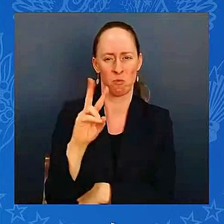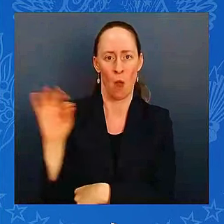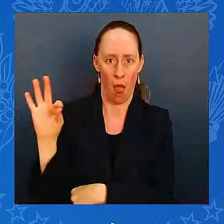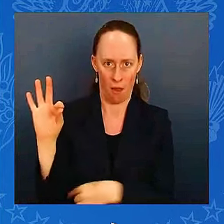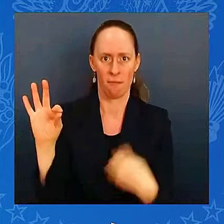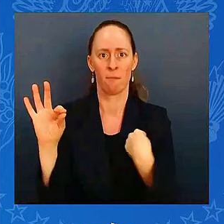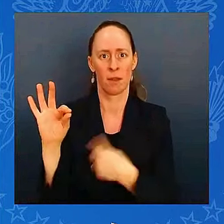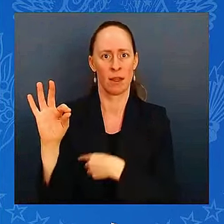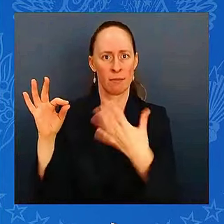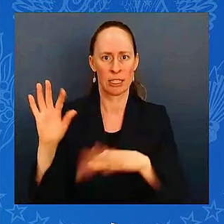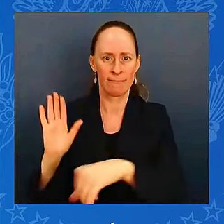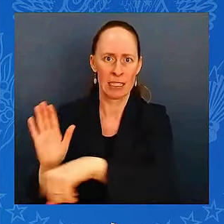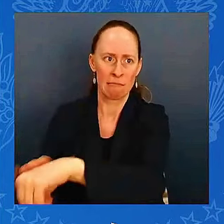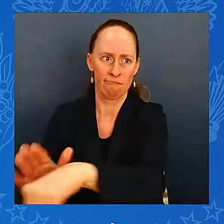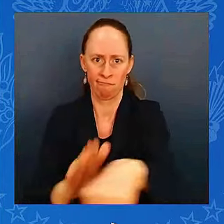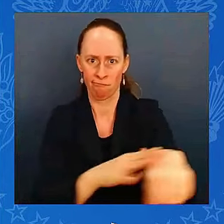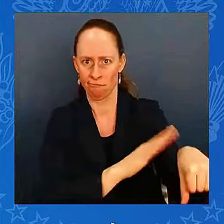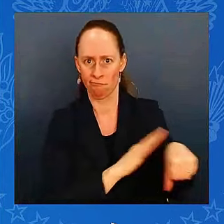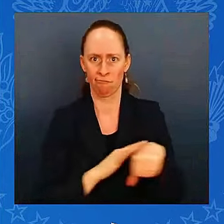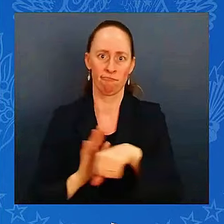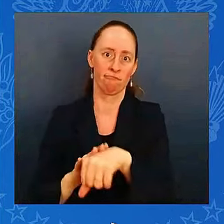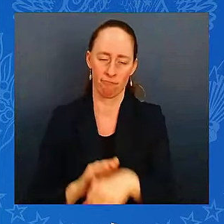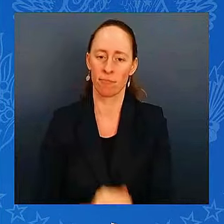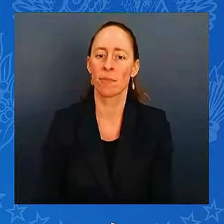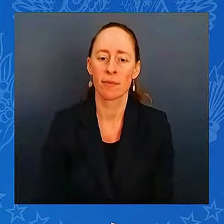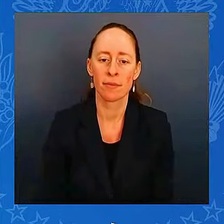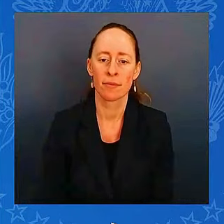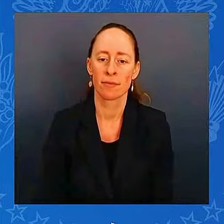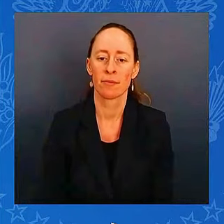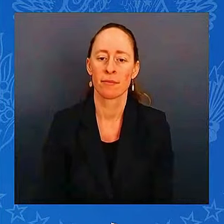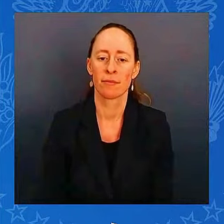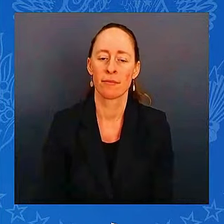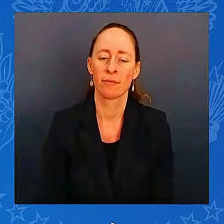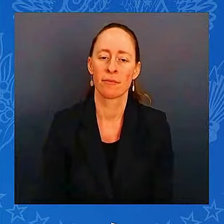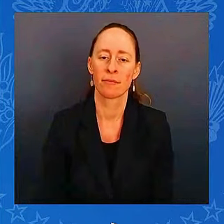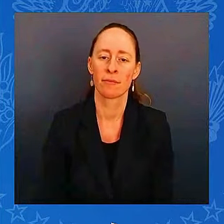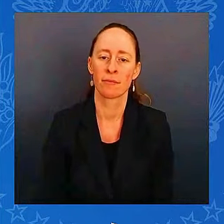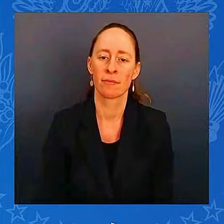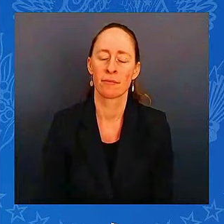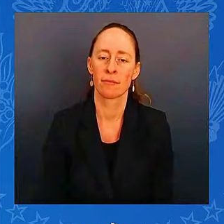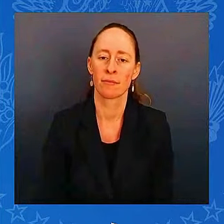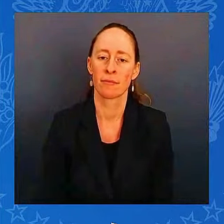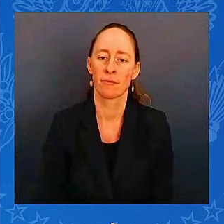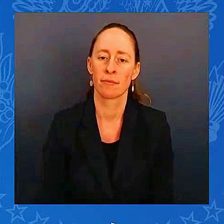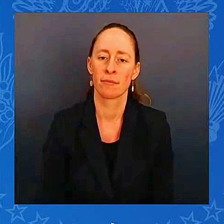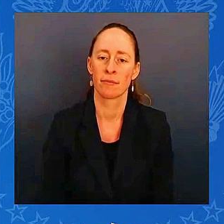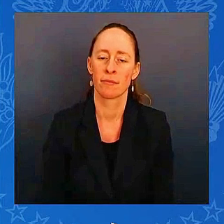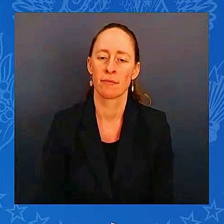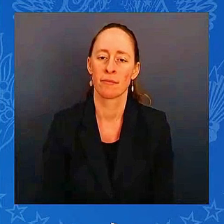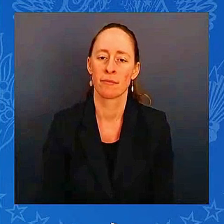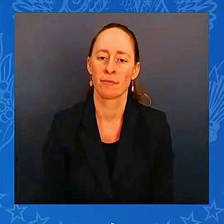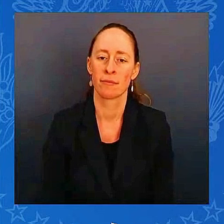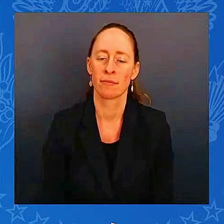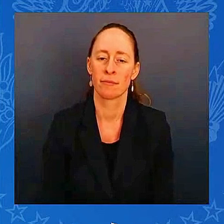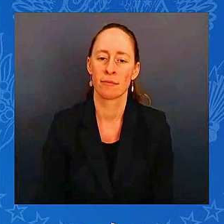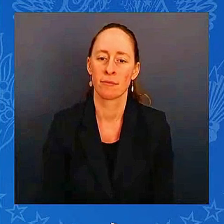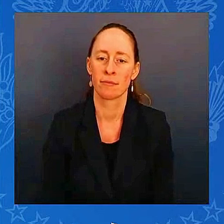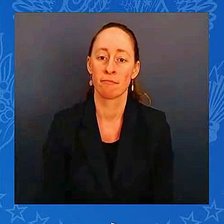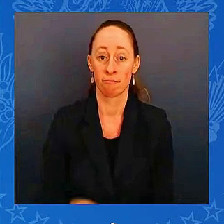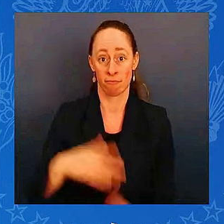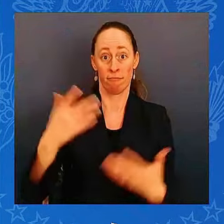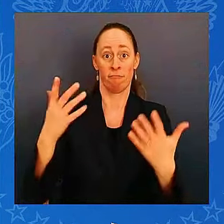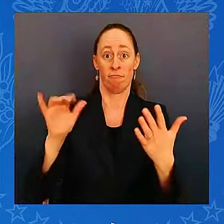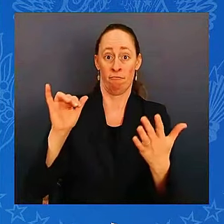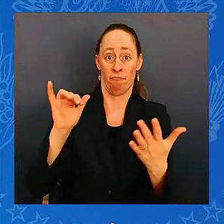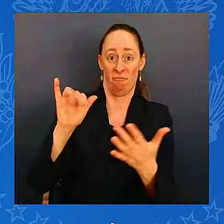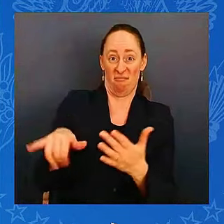Drugs Agency's alert system and the mechanism put in place by individual EU nations. On the